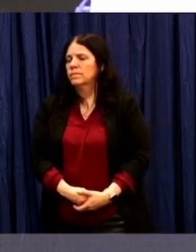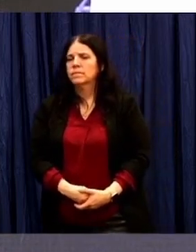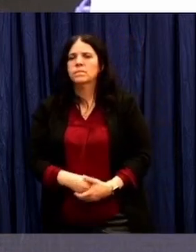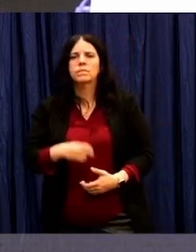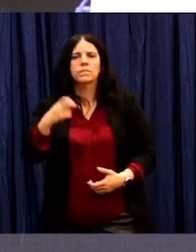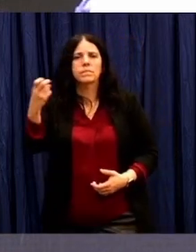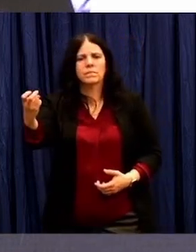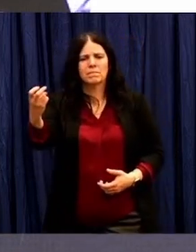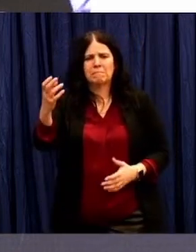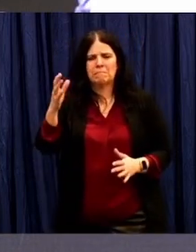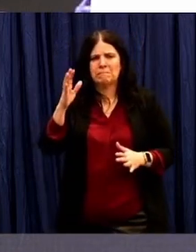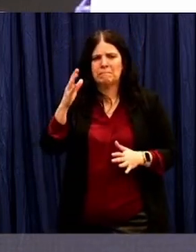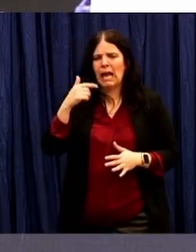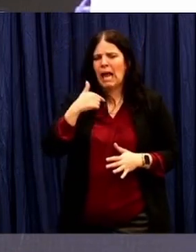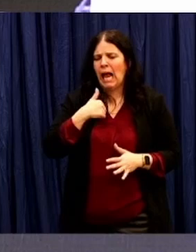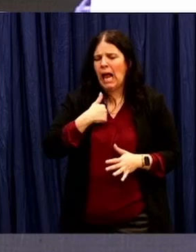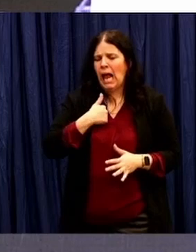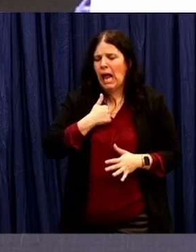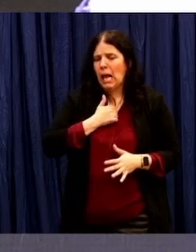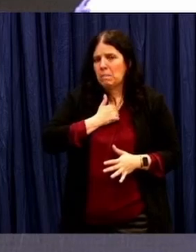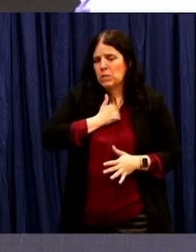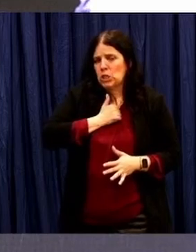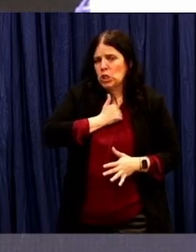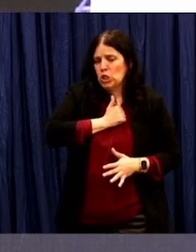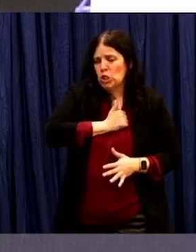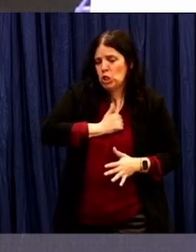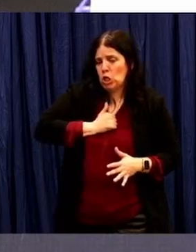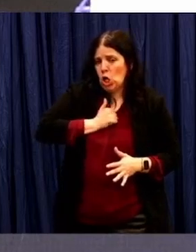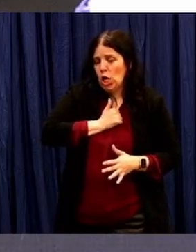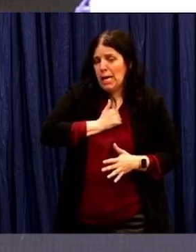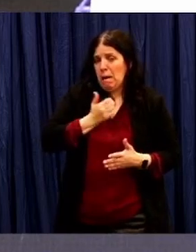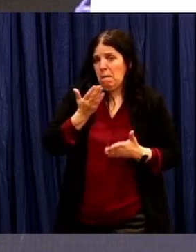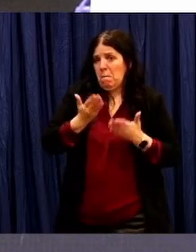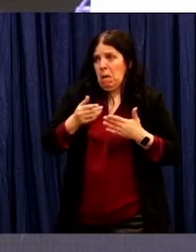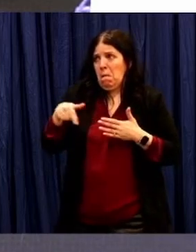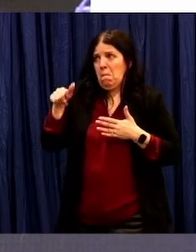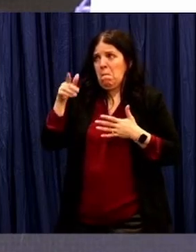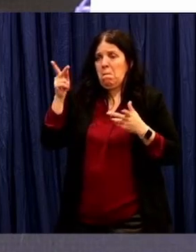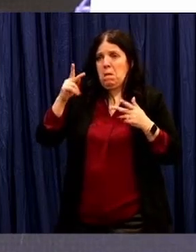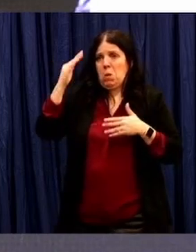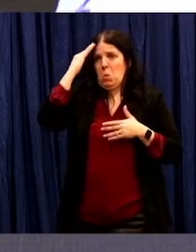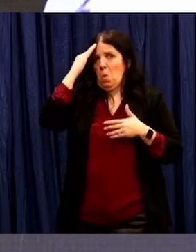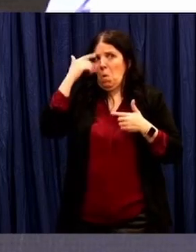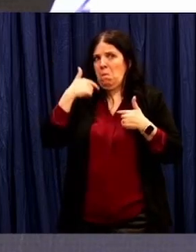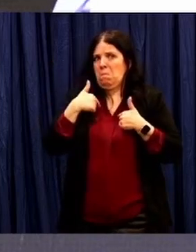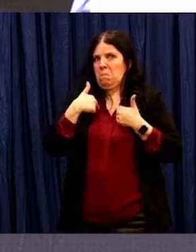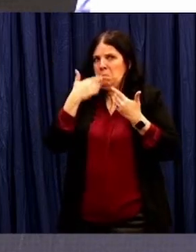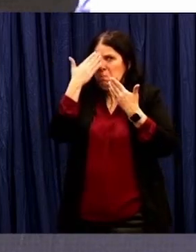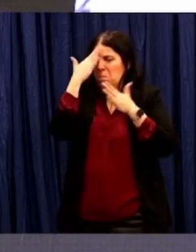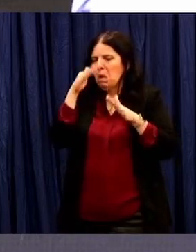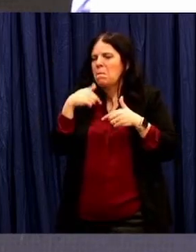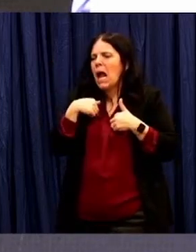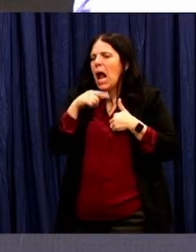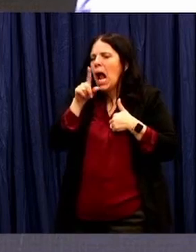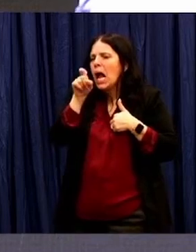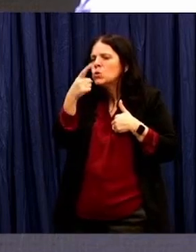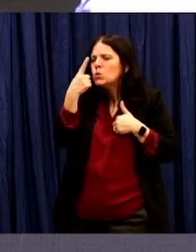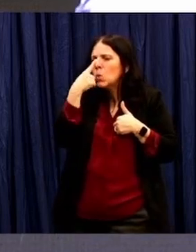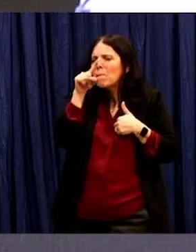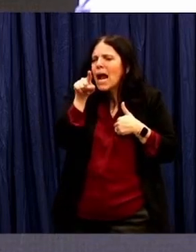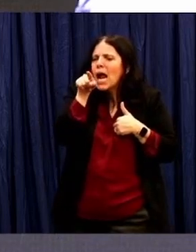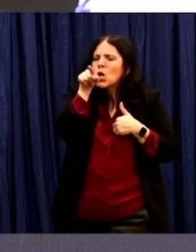I'm sorry, maybe this is more not common knowledge that I'm aware of. Can you give an example of how